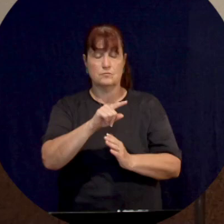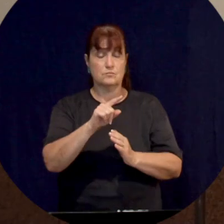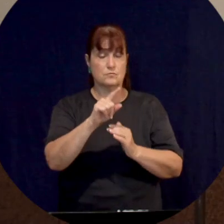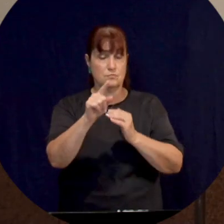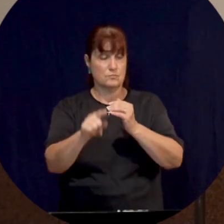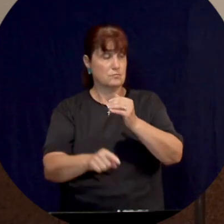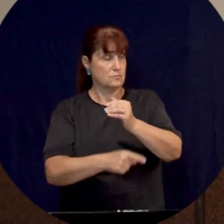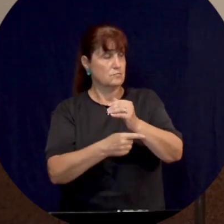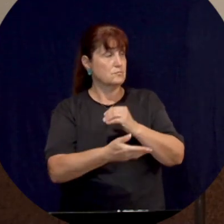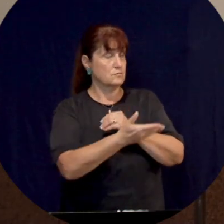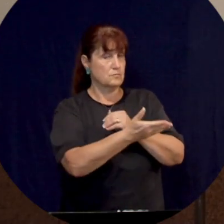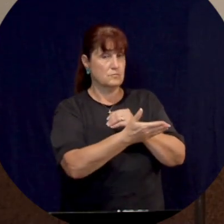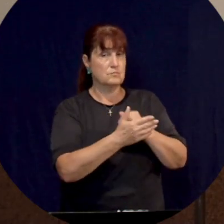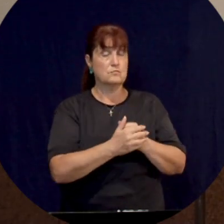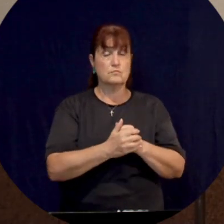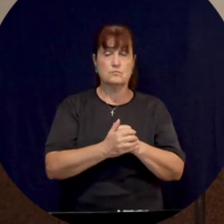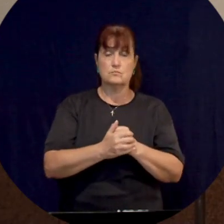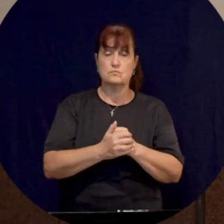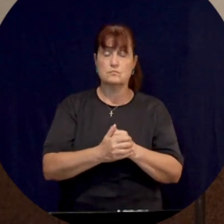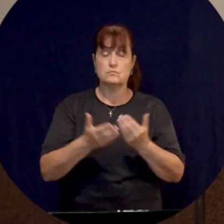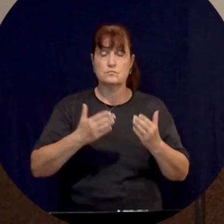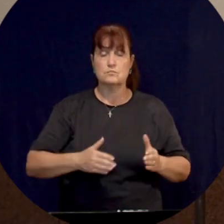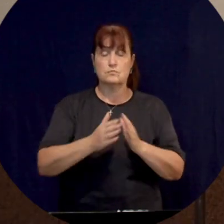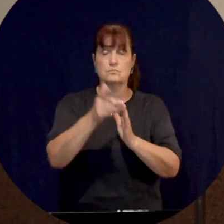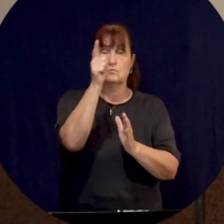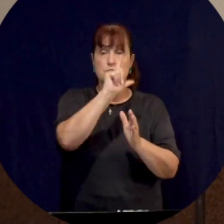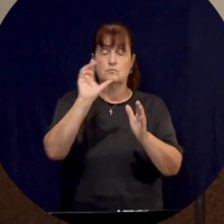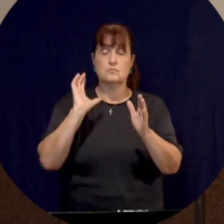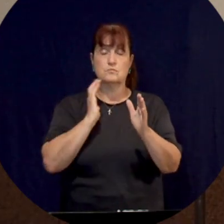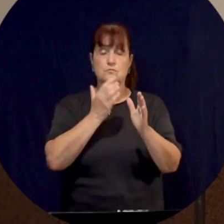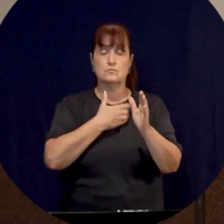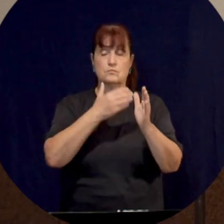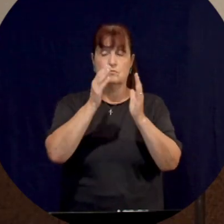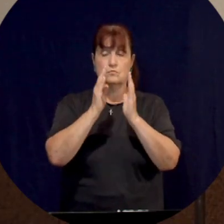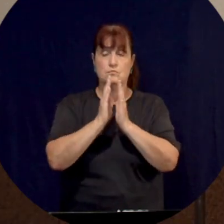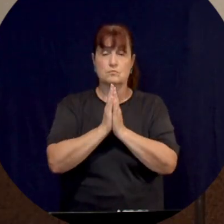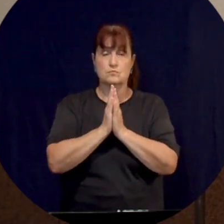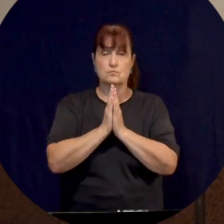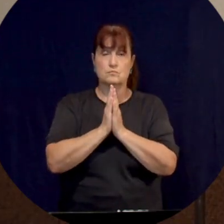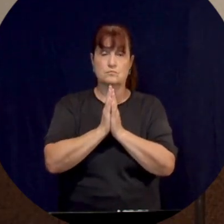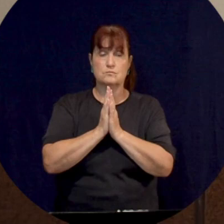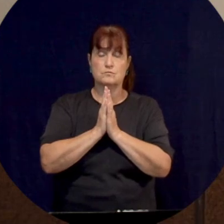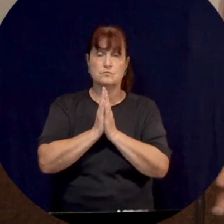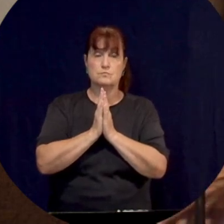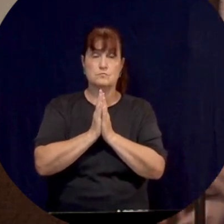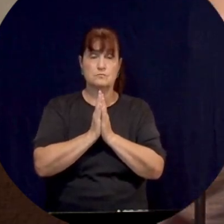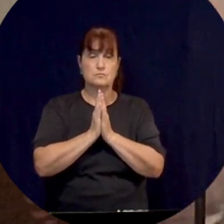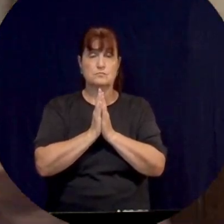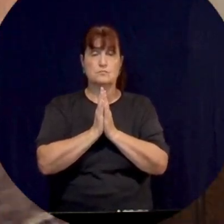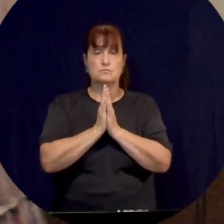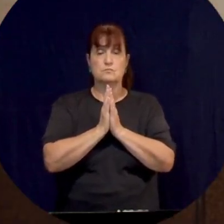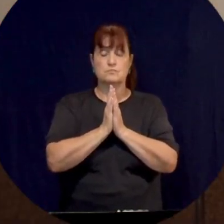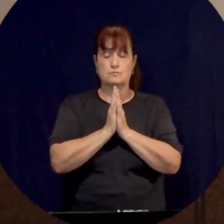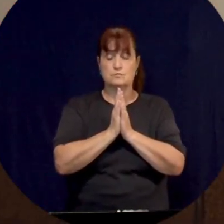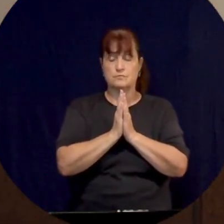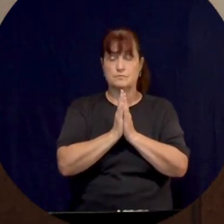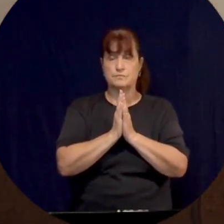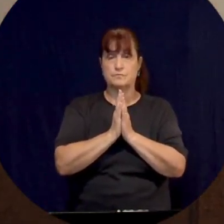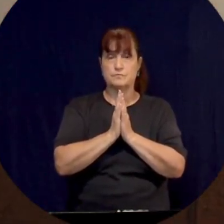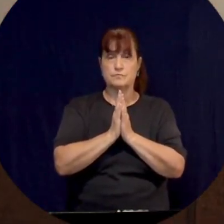are contained in this basket, let us pray to the Lord. Lord, hear our prayers.